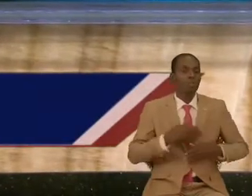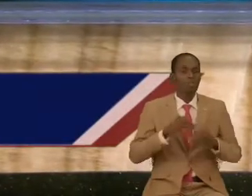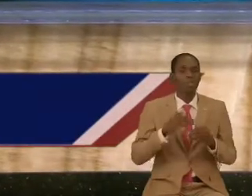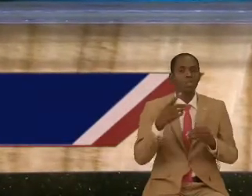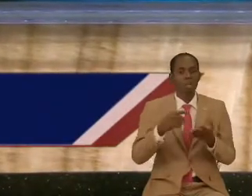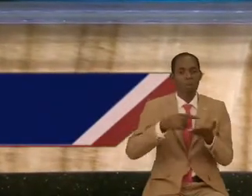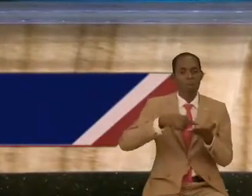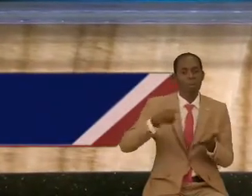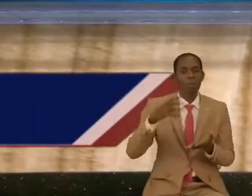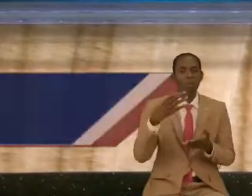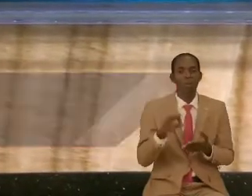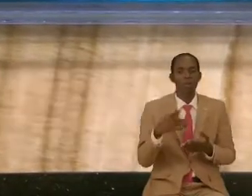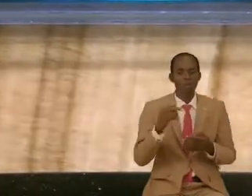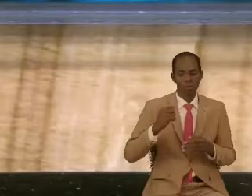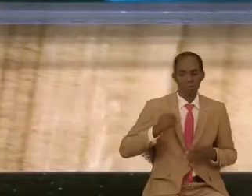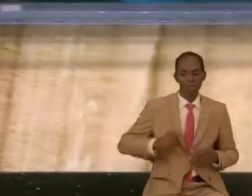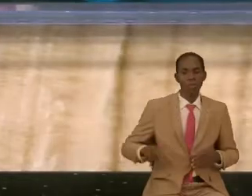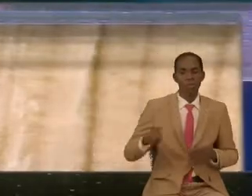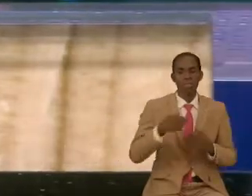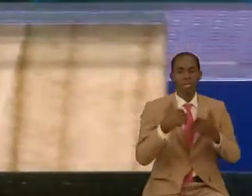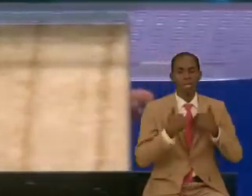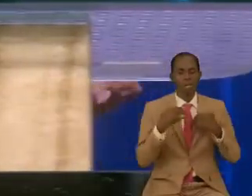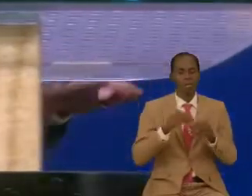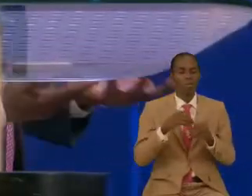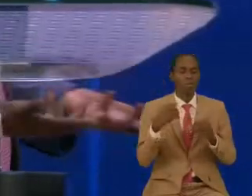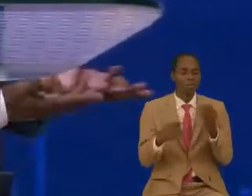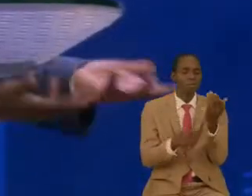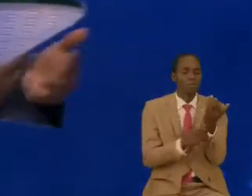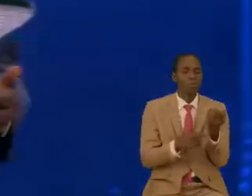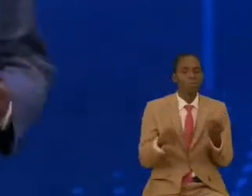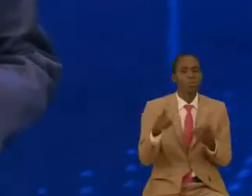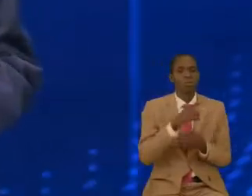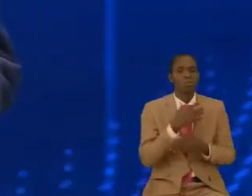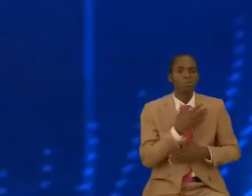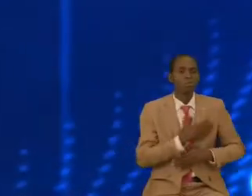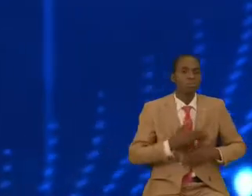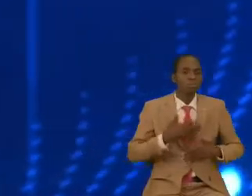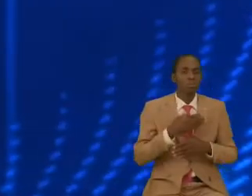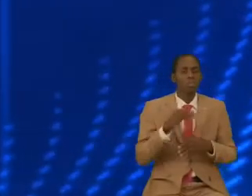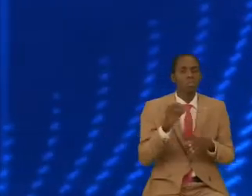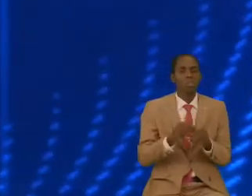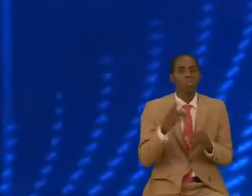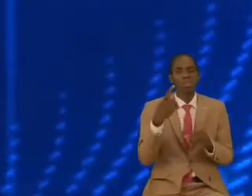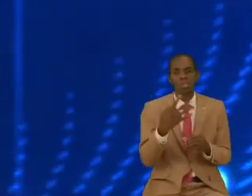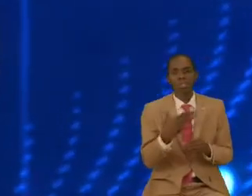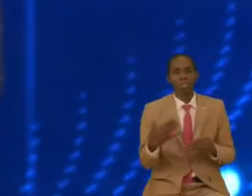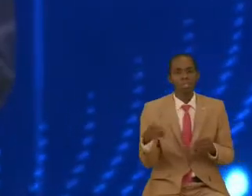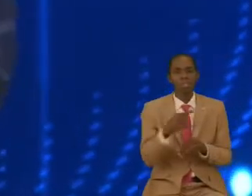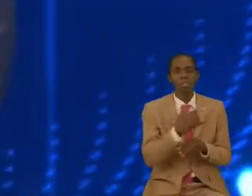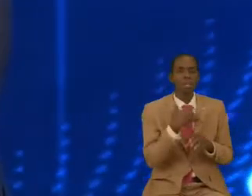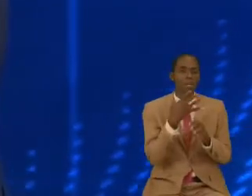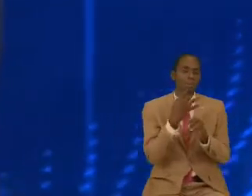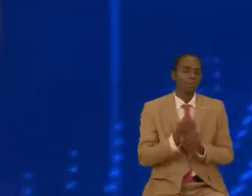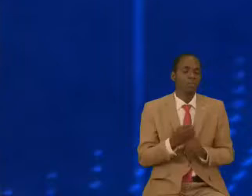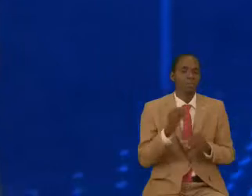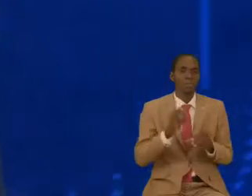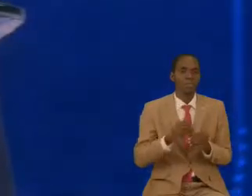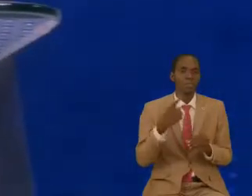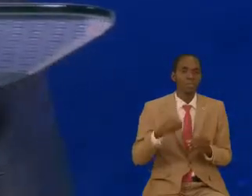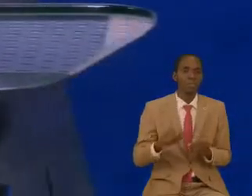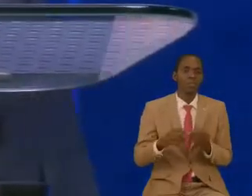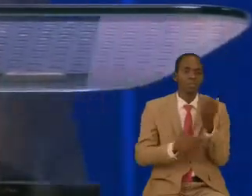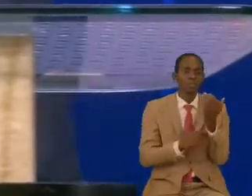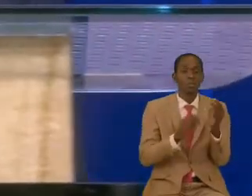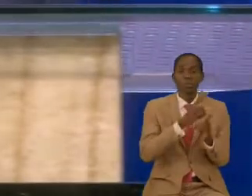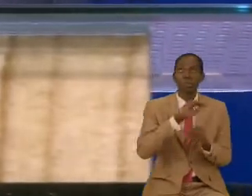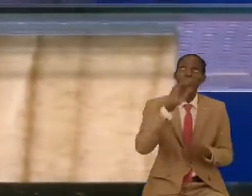have in the flesh. They glory in the things they have accomplished in the flesh. No grace, no